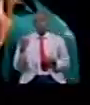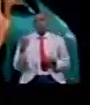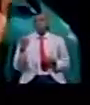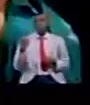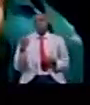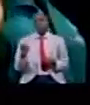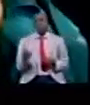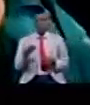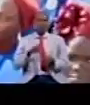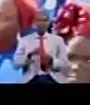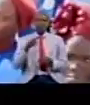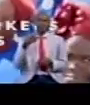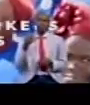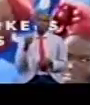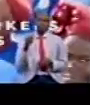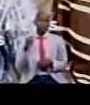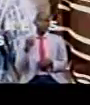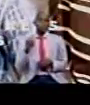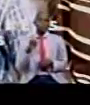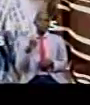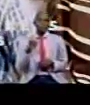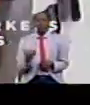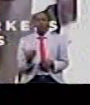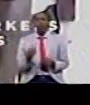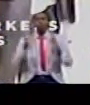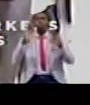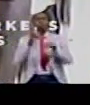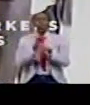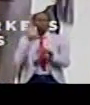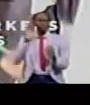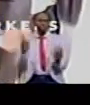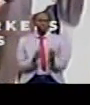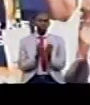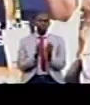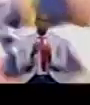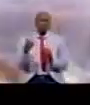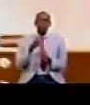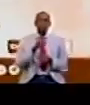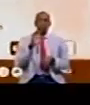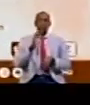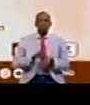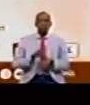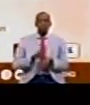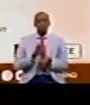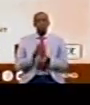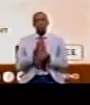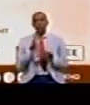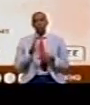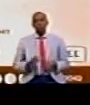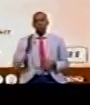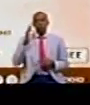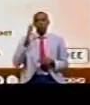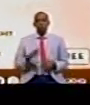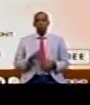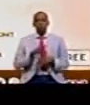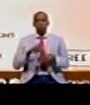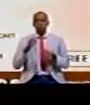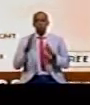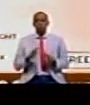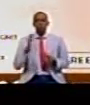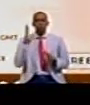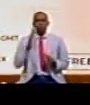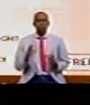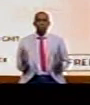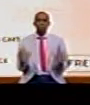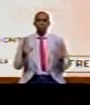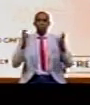Oh Lord, we now pray that you will visit us, O Lord, visit homes, O Lord, and give us good partners, O Lord,